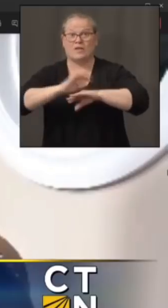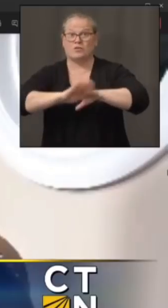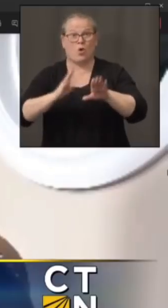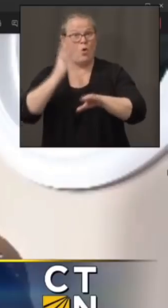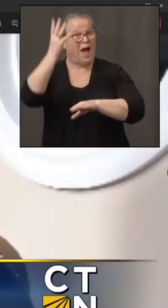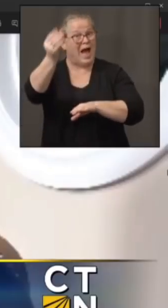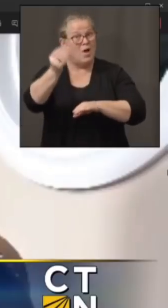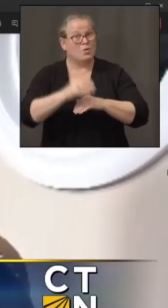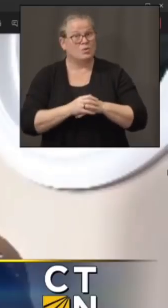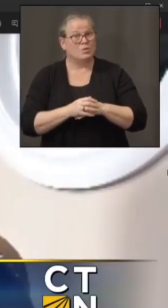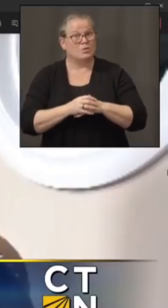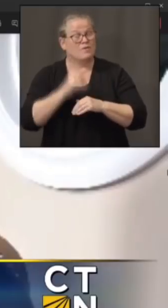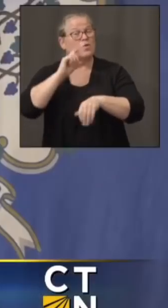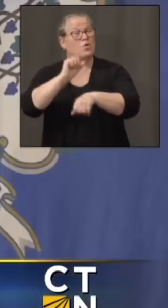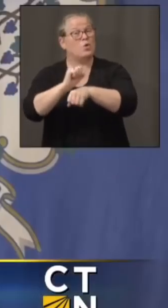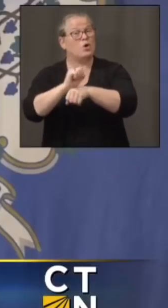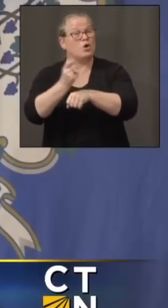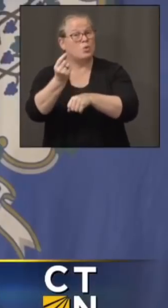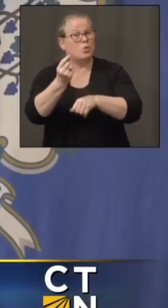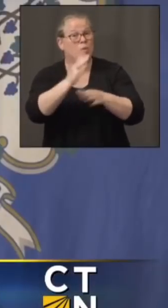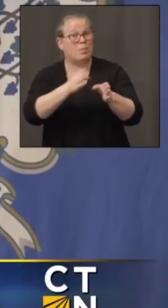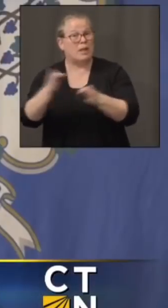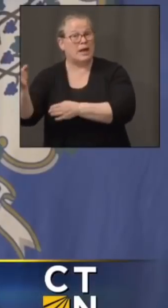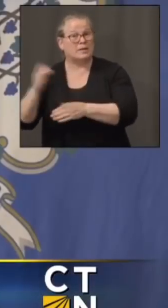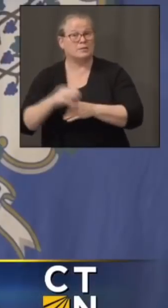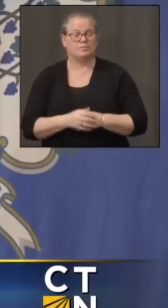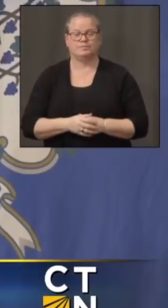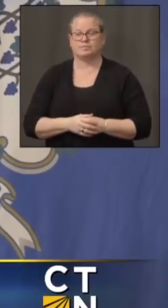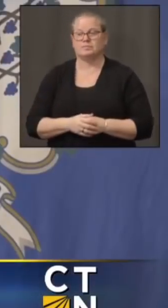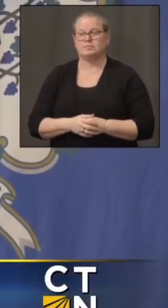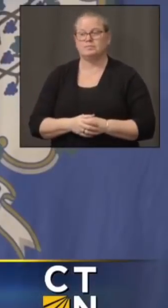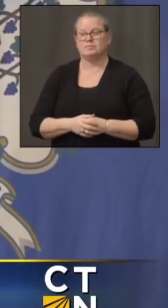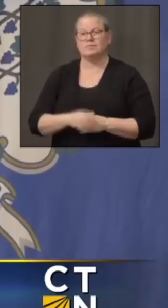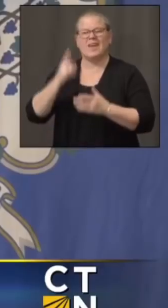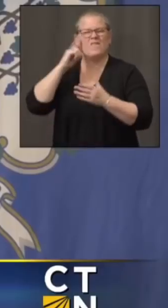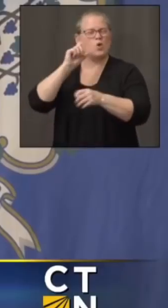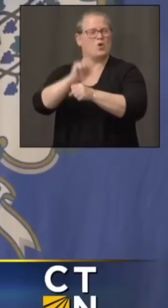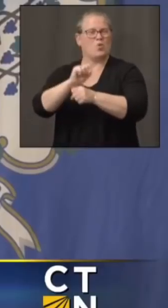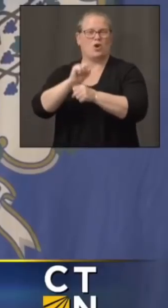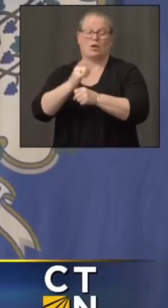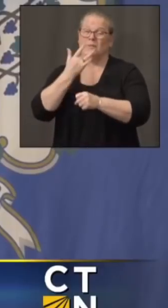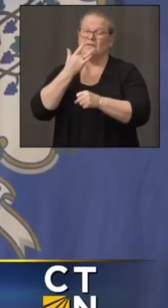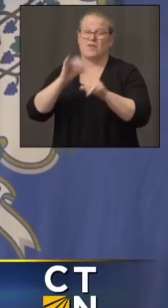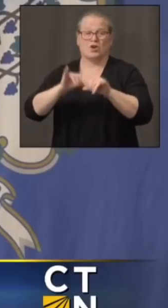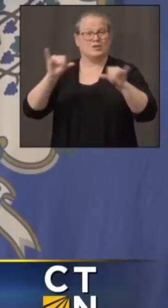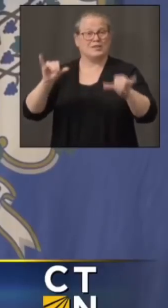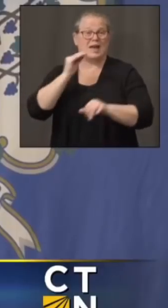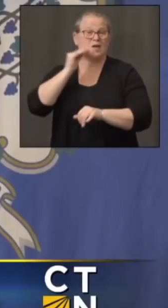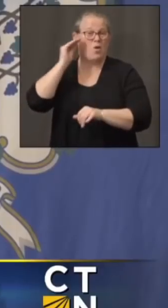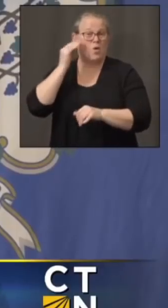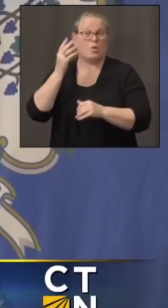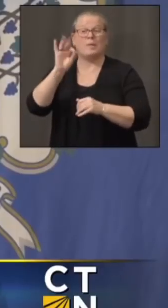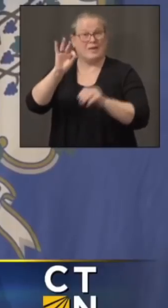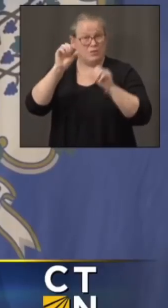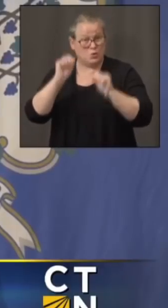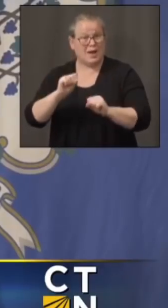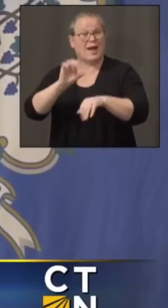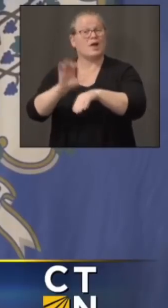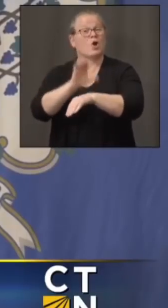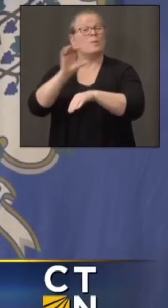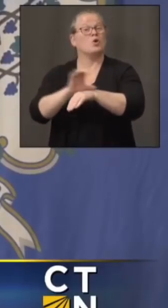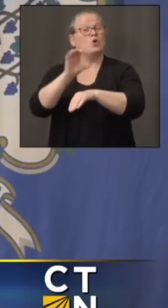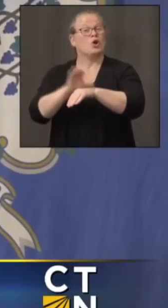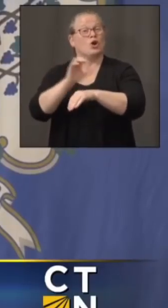Right now for work, look, if you can telecommute. If you're over 60, stay at home. But I have not seen that